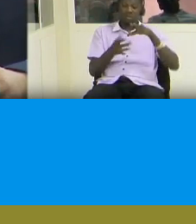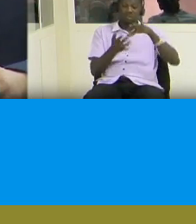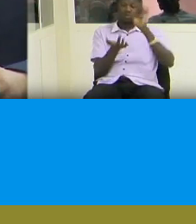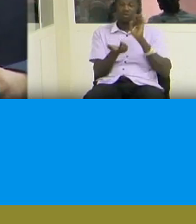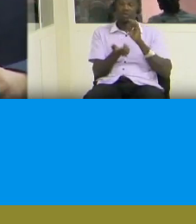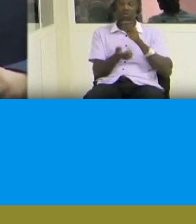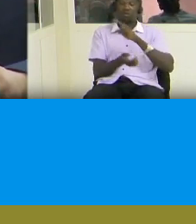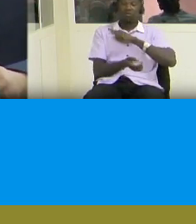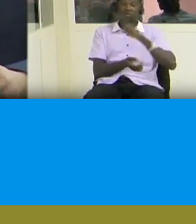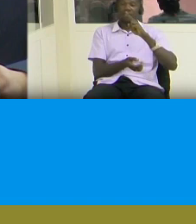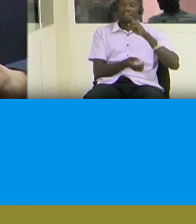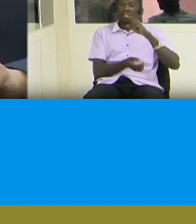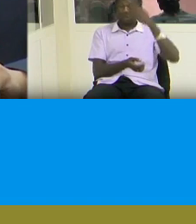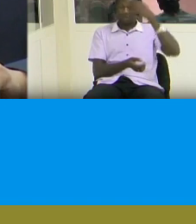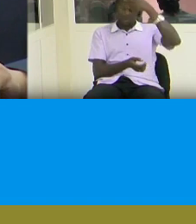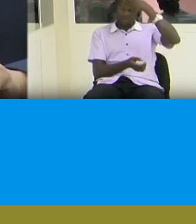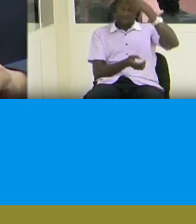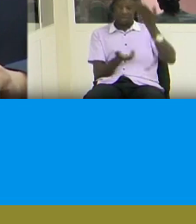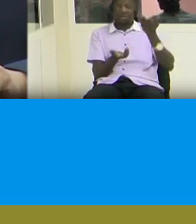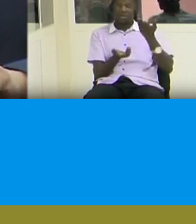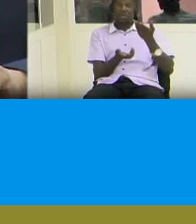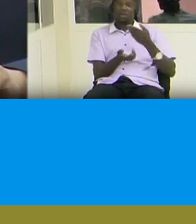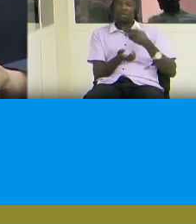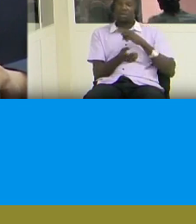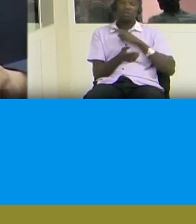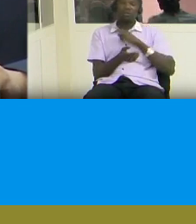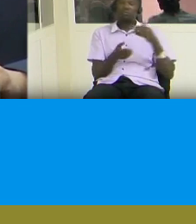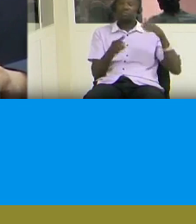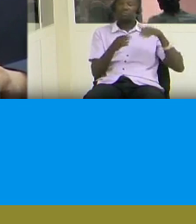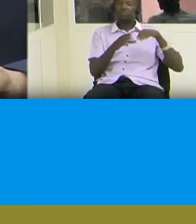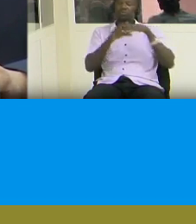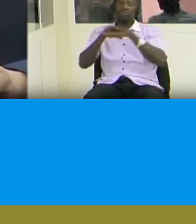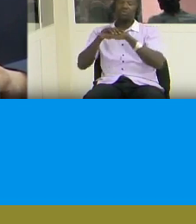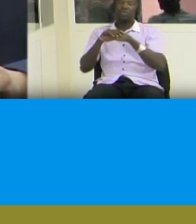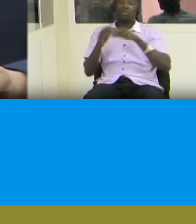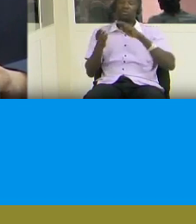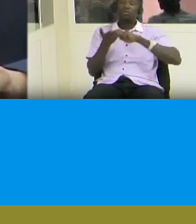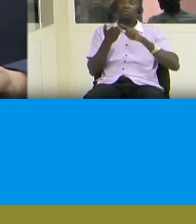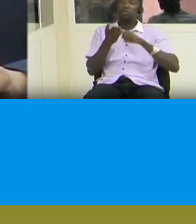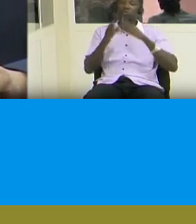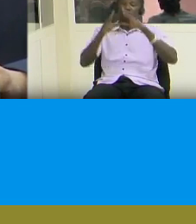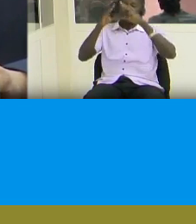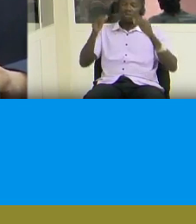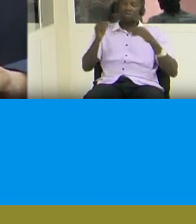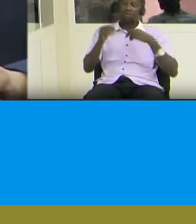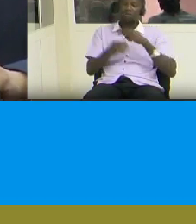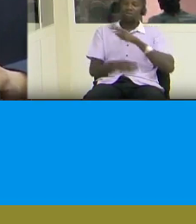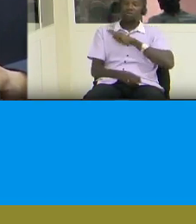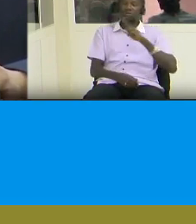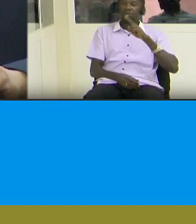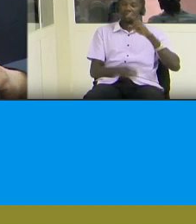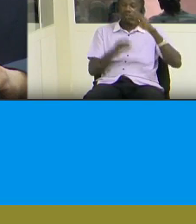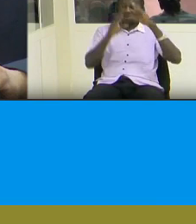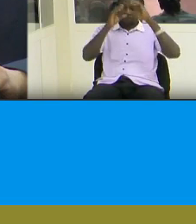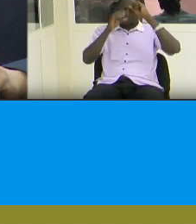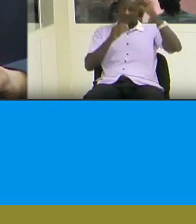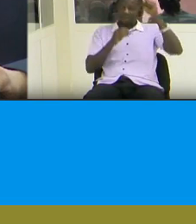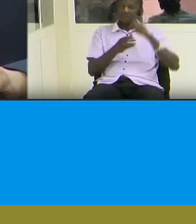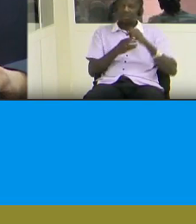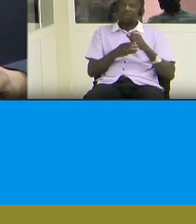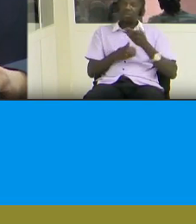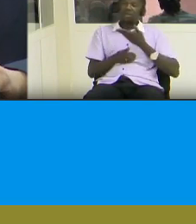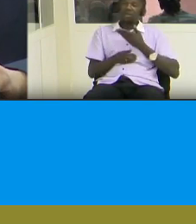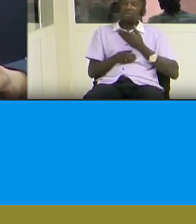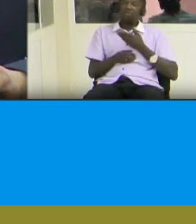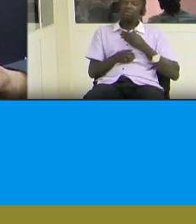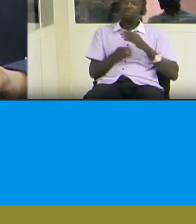move into the normal residence of the vice president I took at the small accommodation at Kay point I